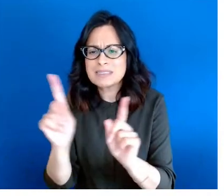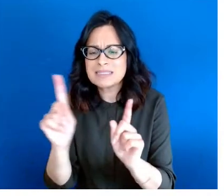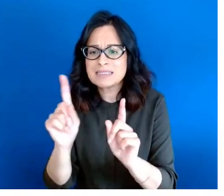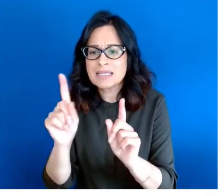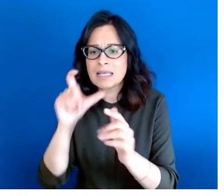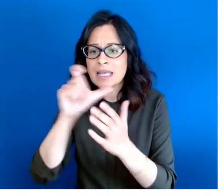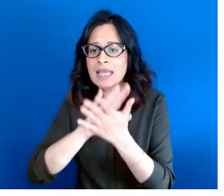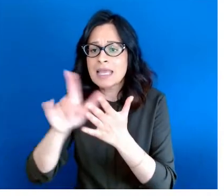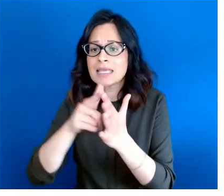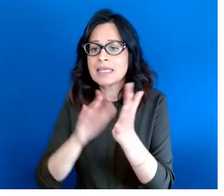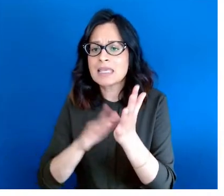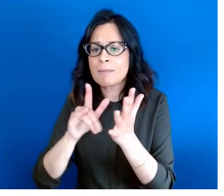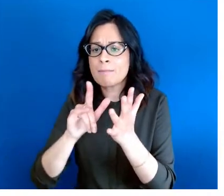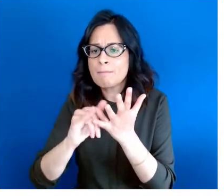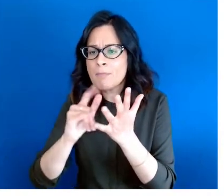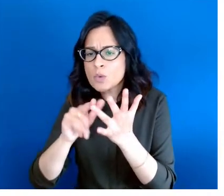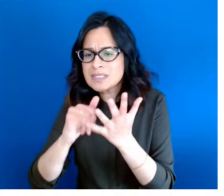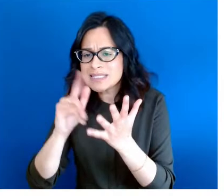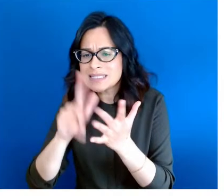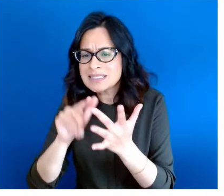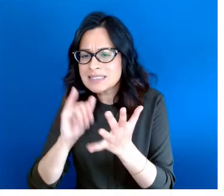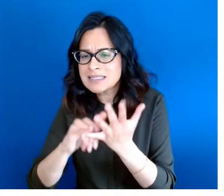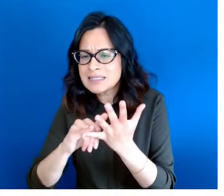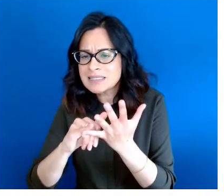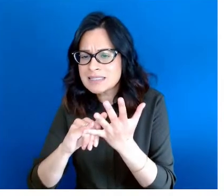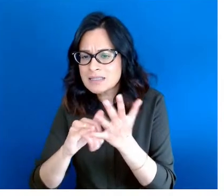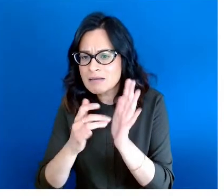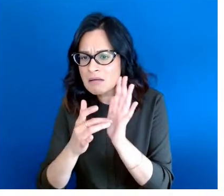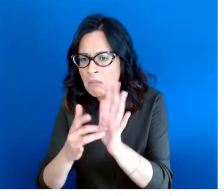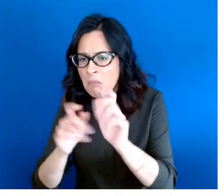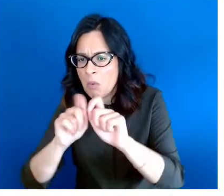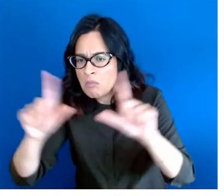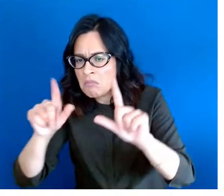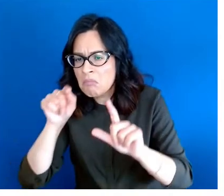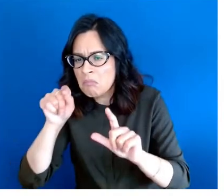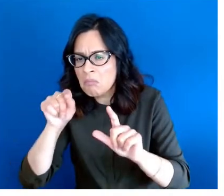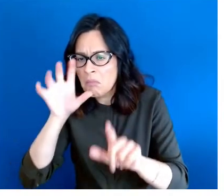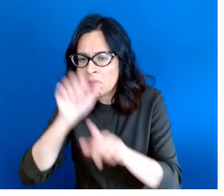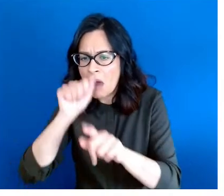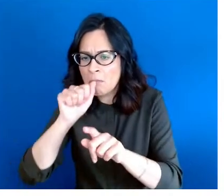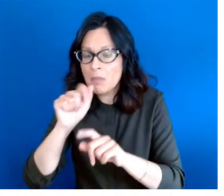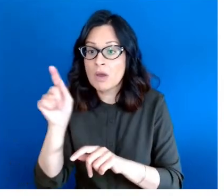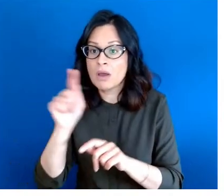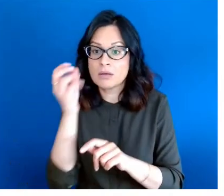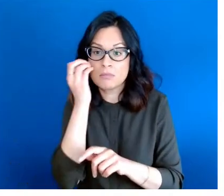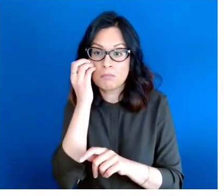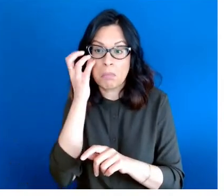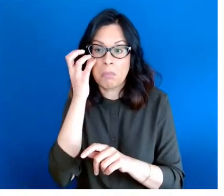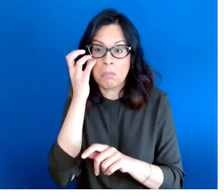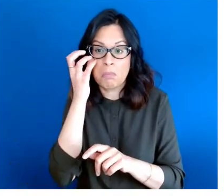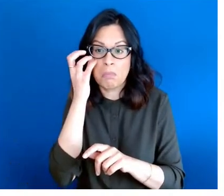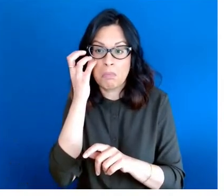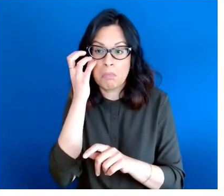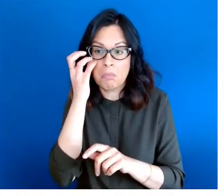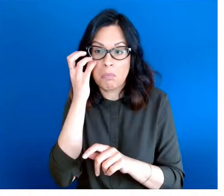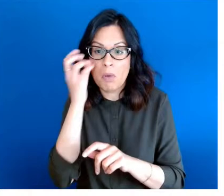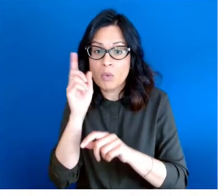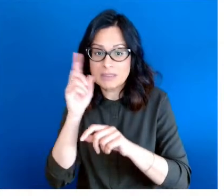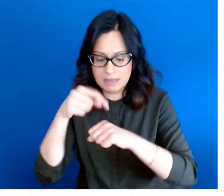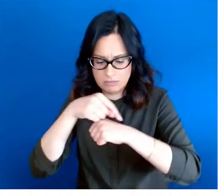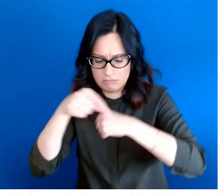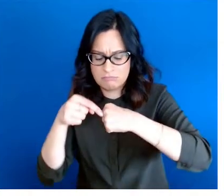And I don't know whether that shows well, but it's basically a swelling of